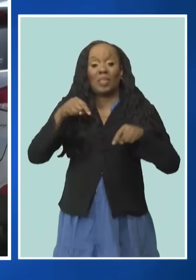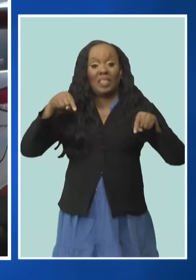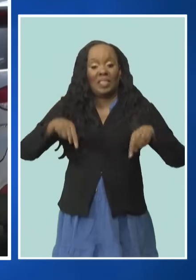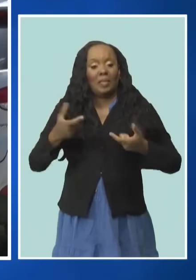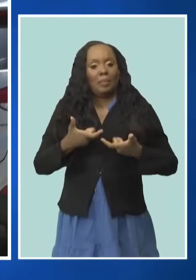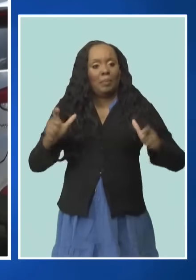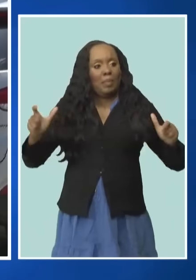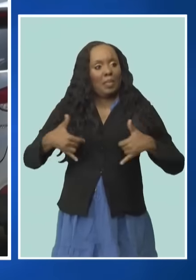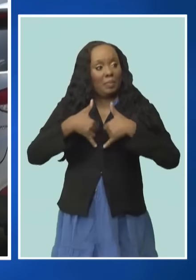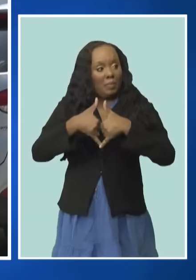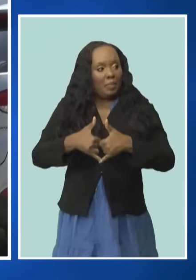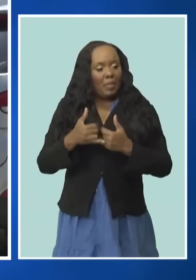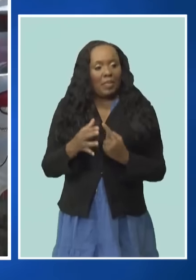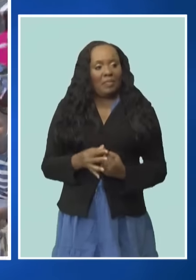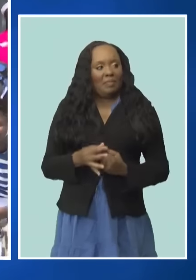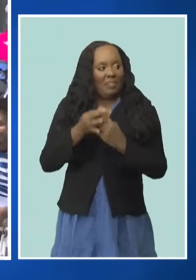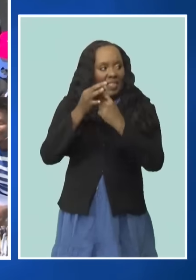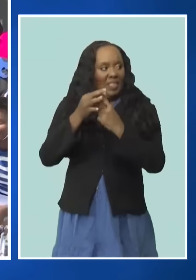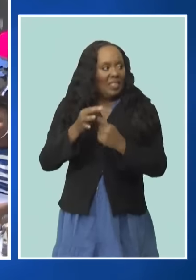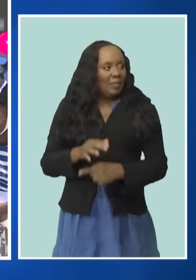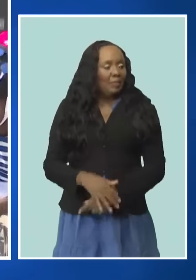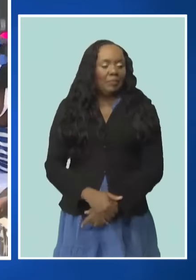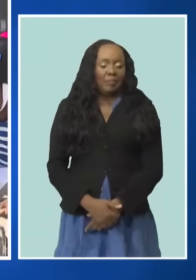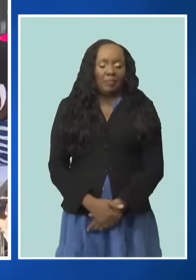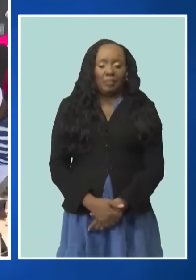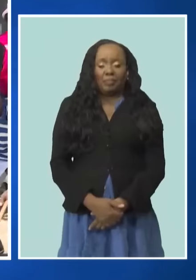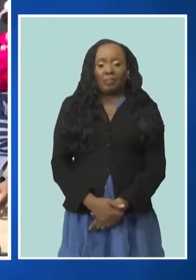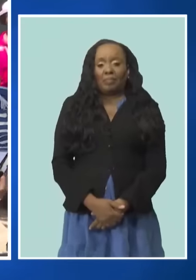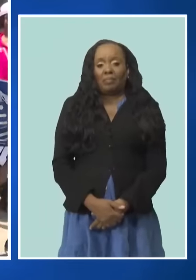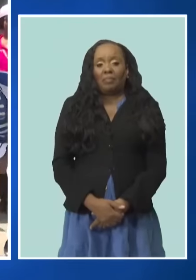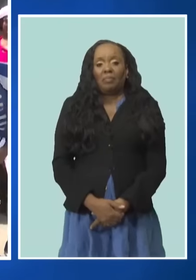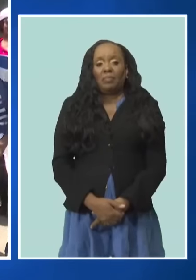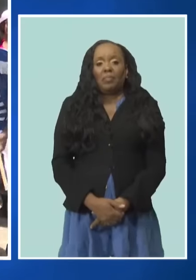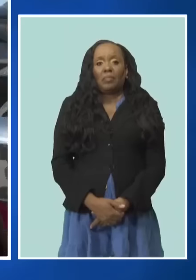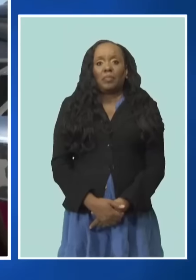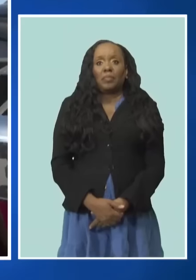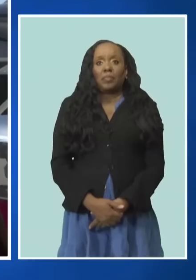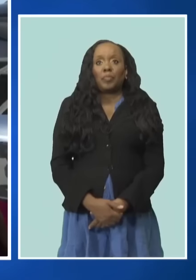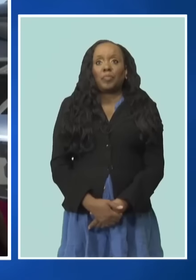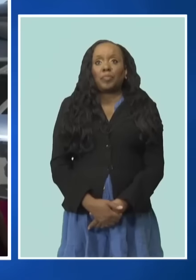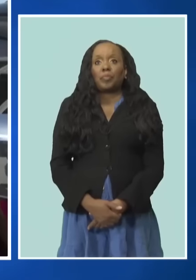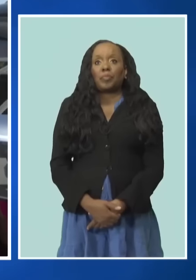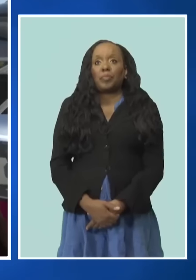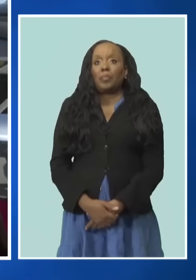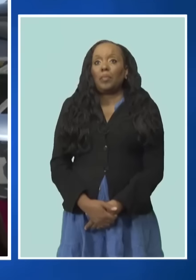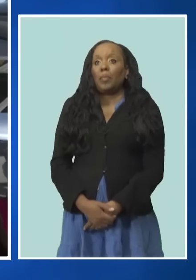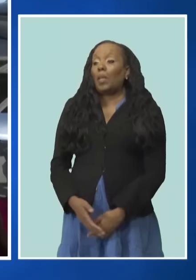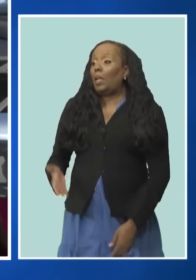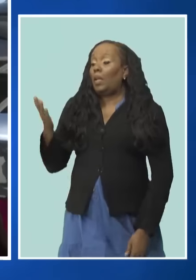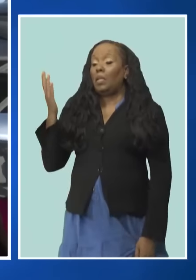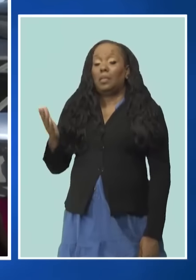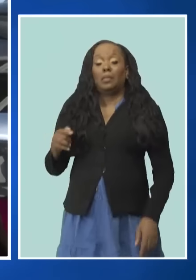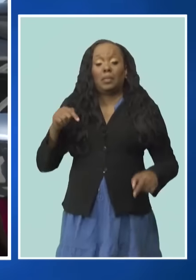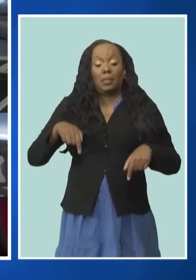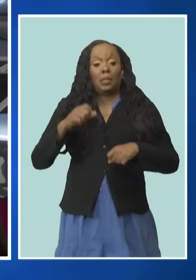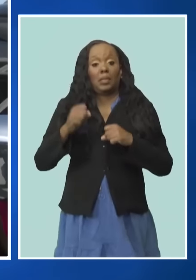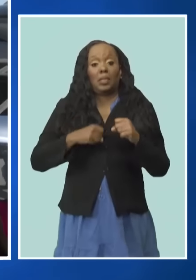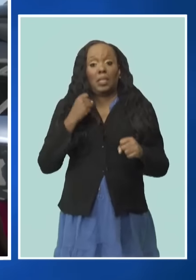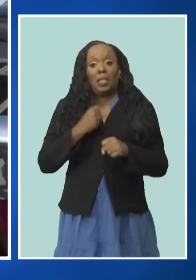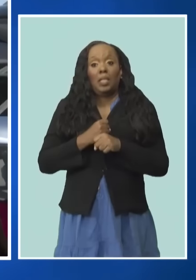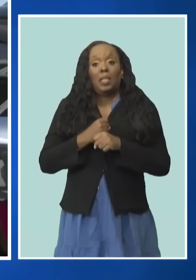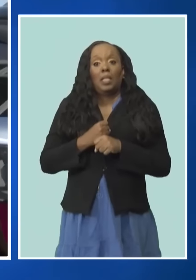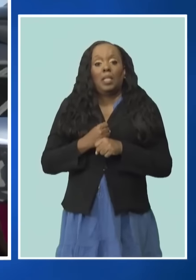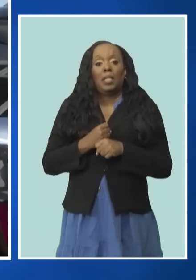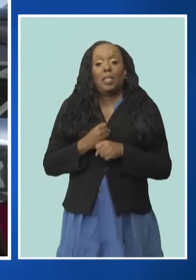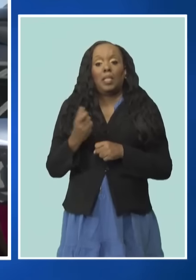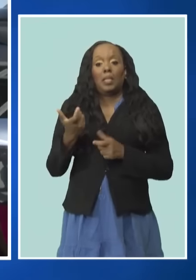grand prizes are beneficial. This year, the grand prize winner will have the opportunity to pick their prize because